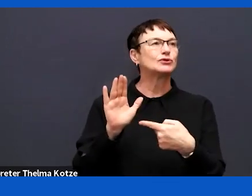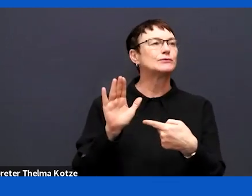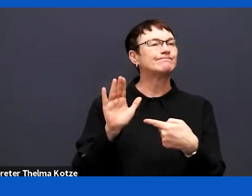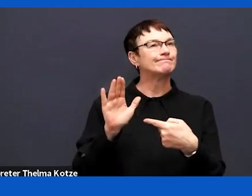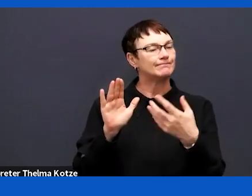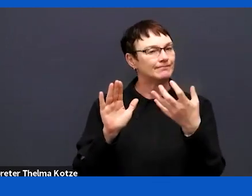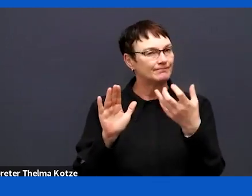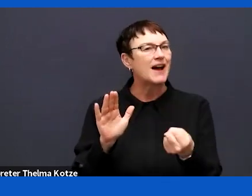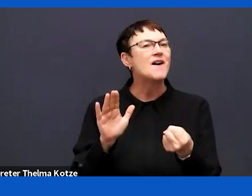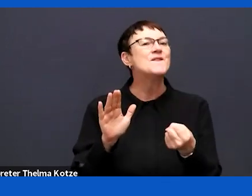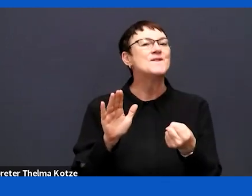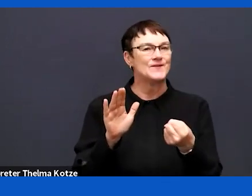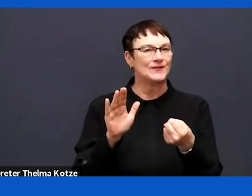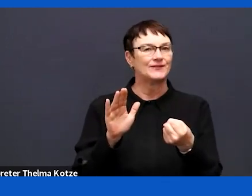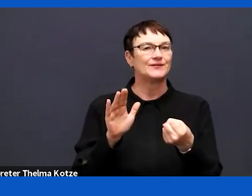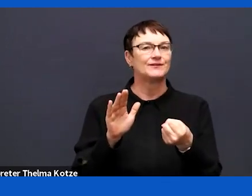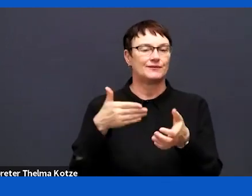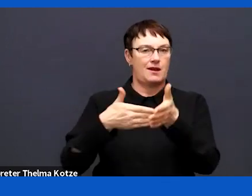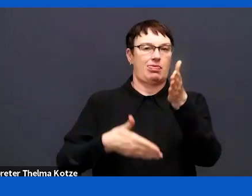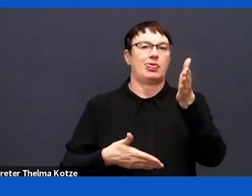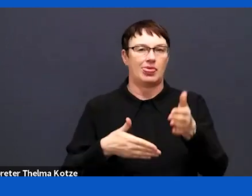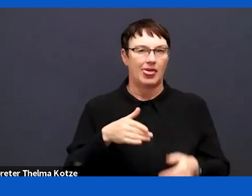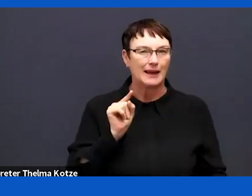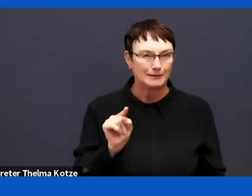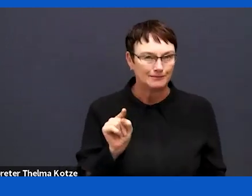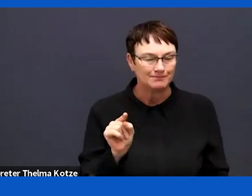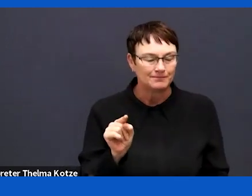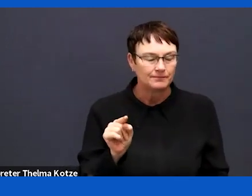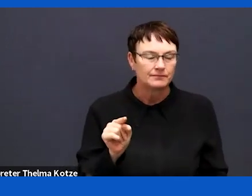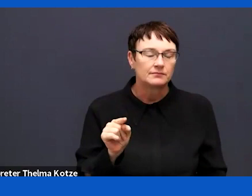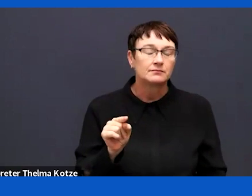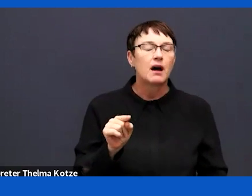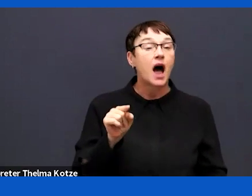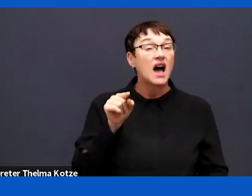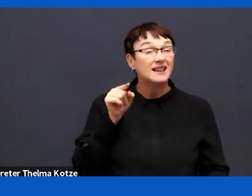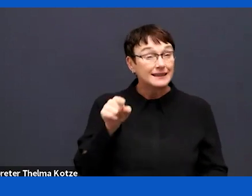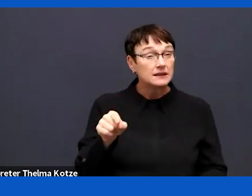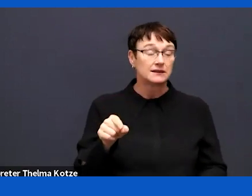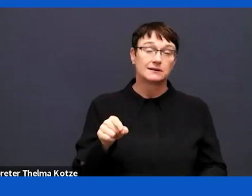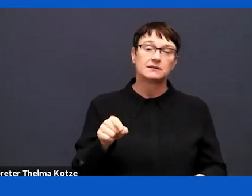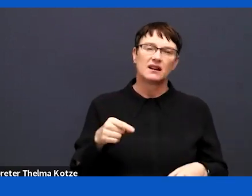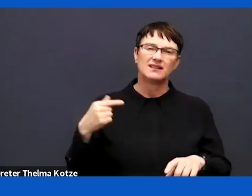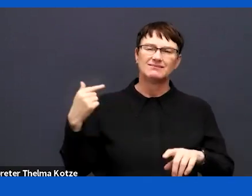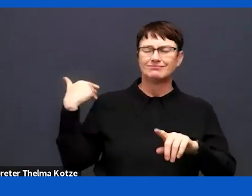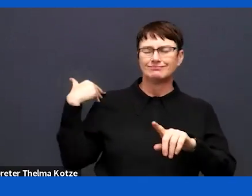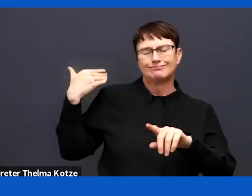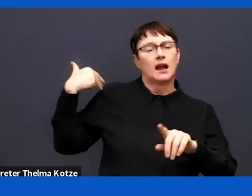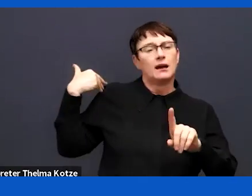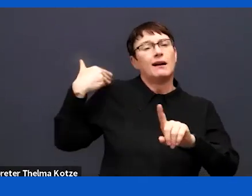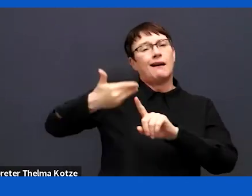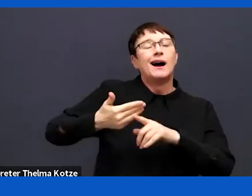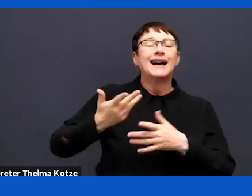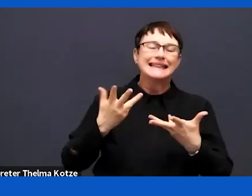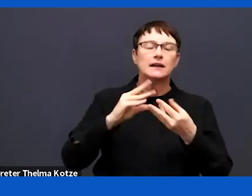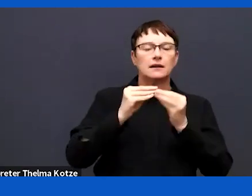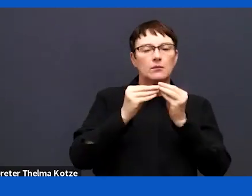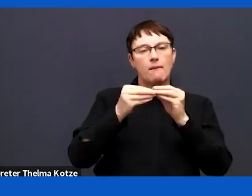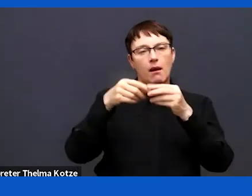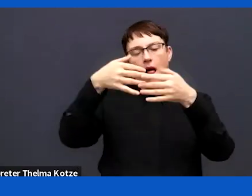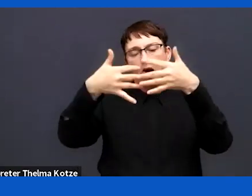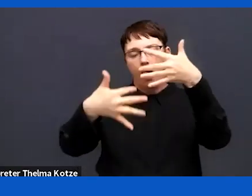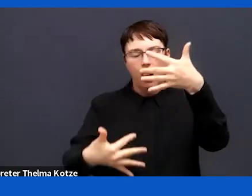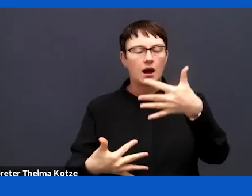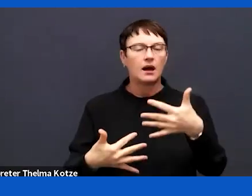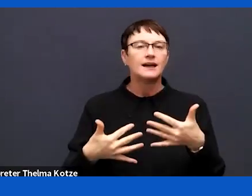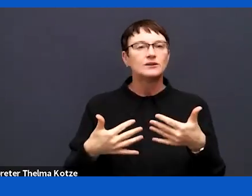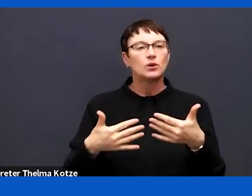from its start are it's gonna go away. A lot of these constraints just that are built into technologies, they don't have